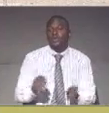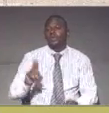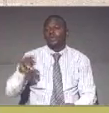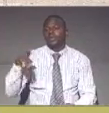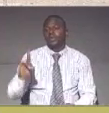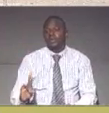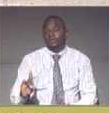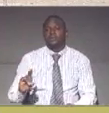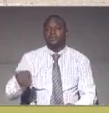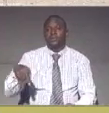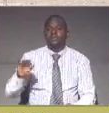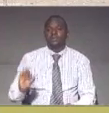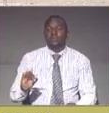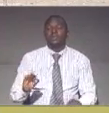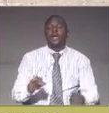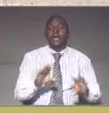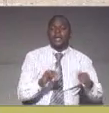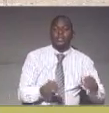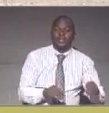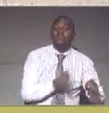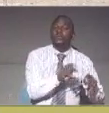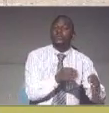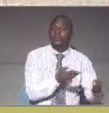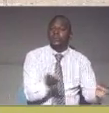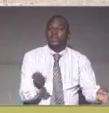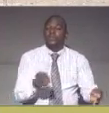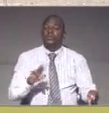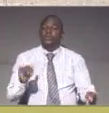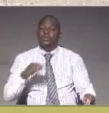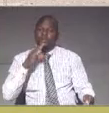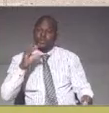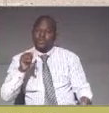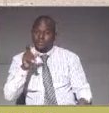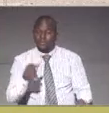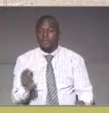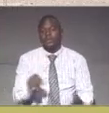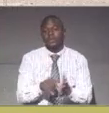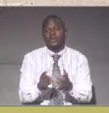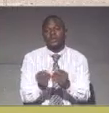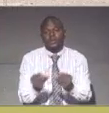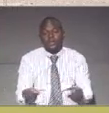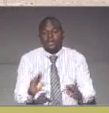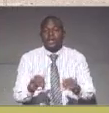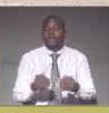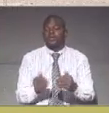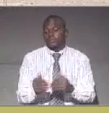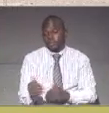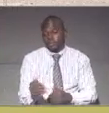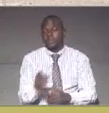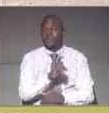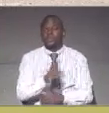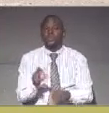and the civilians here in Moroto. But according to the UPDF spokesperson, this matter will be resolved not later than this